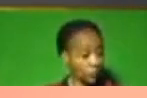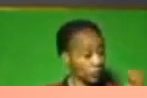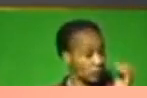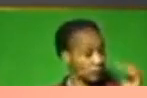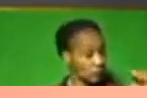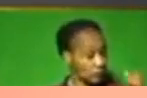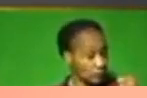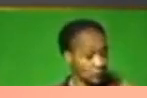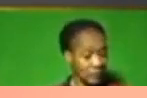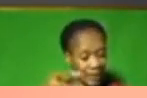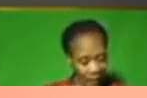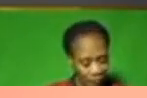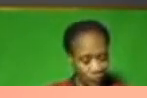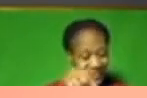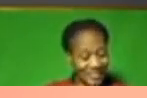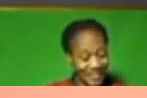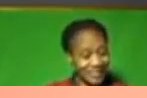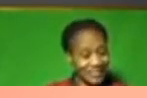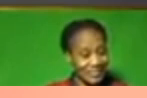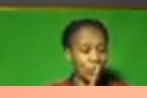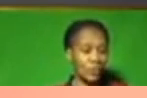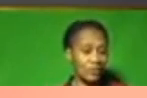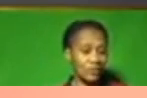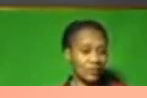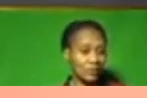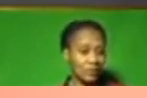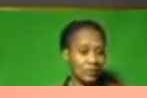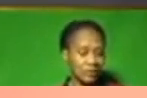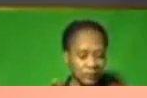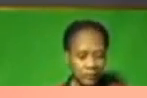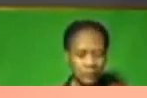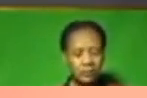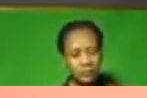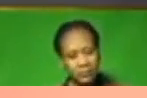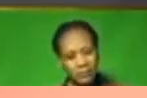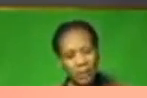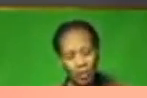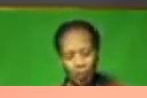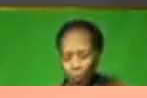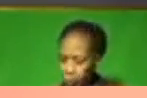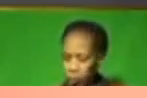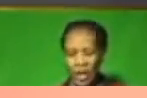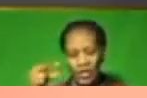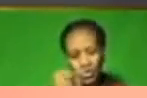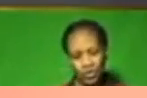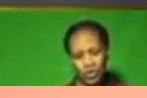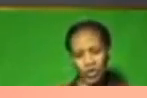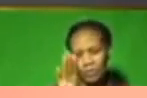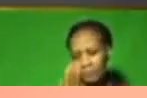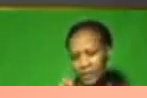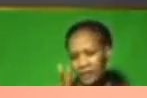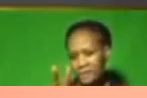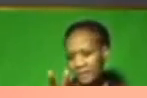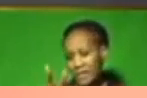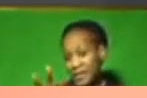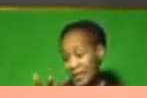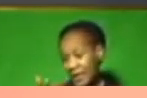has been involved in is the struggle to end gender-based violence and